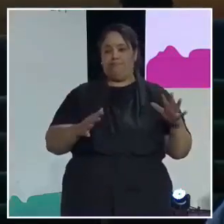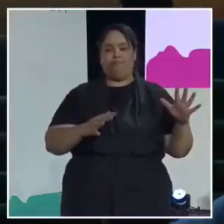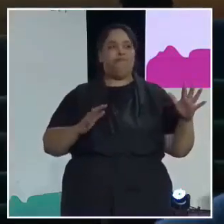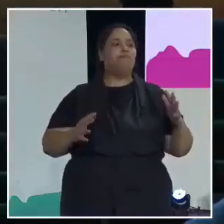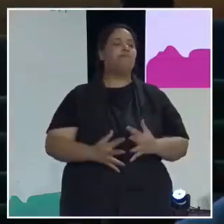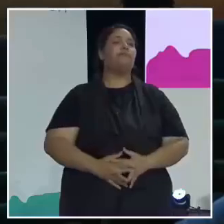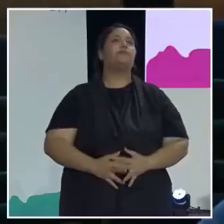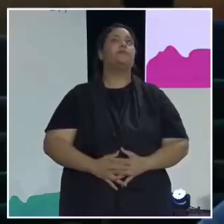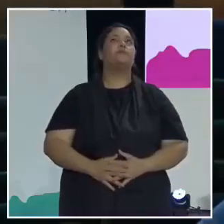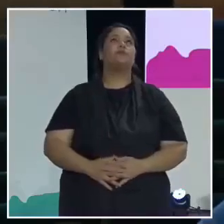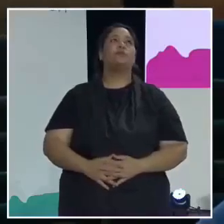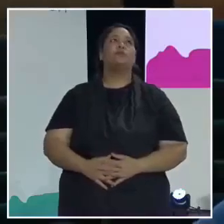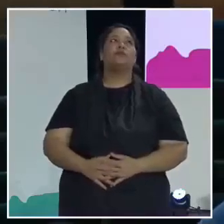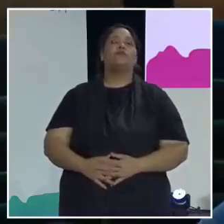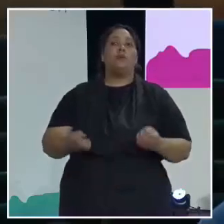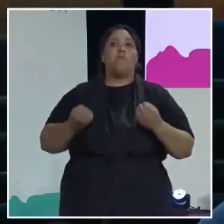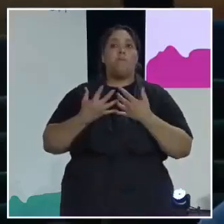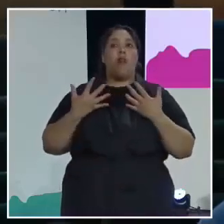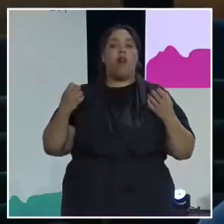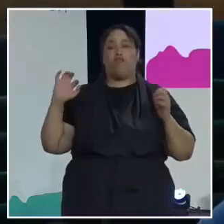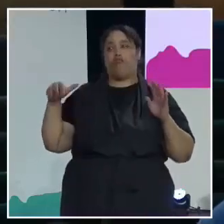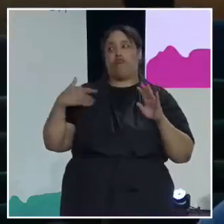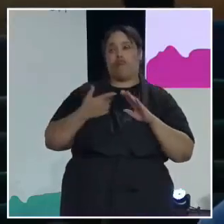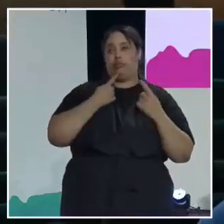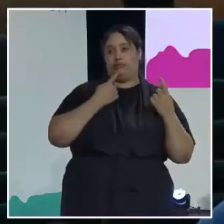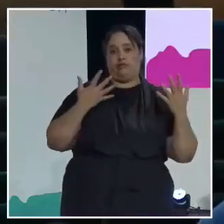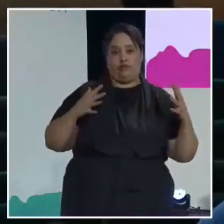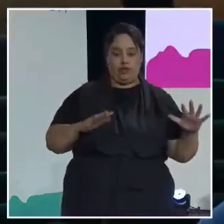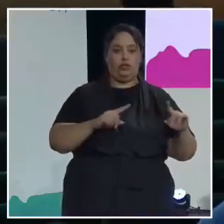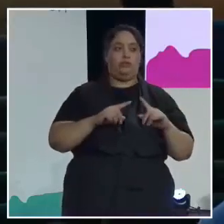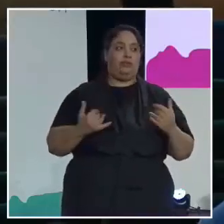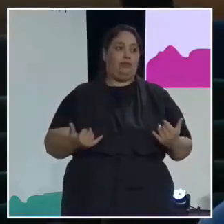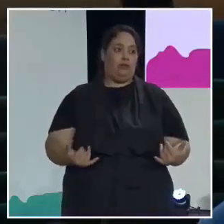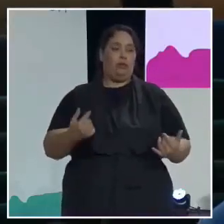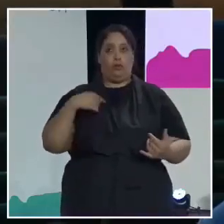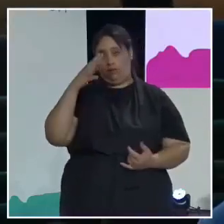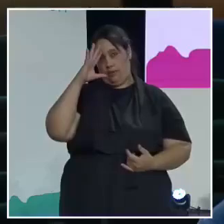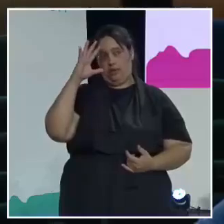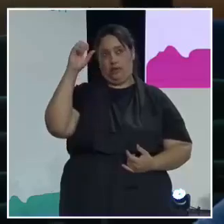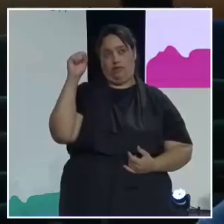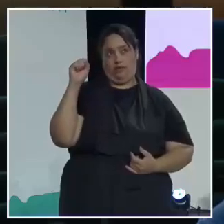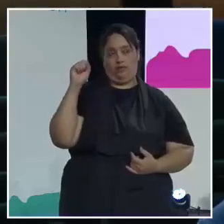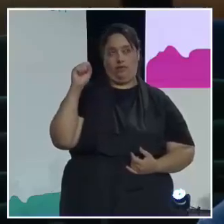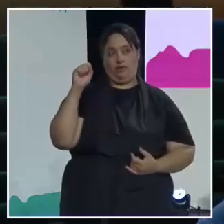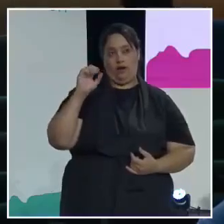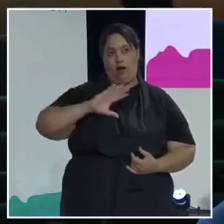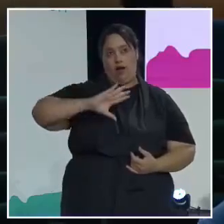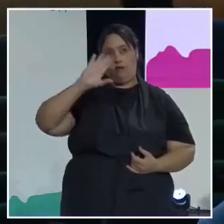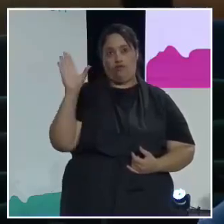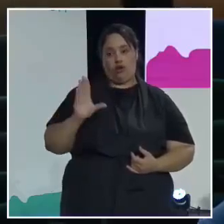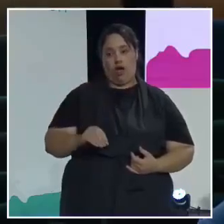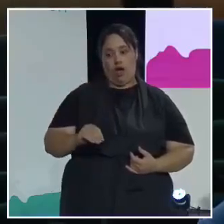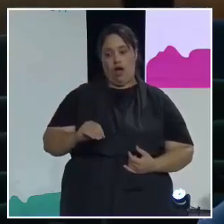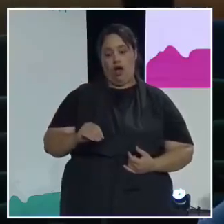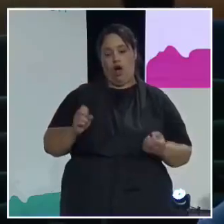I think everything has been said, but at this stage, I do believe that Africa has